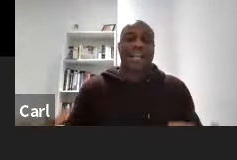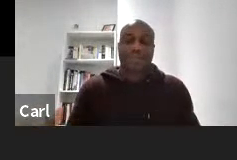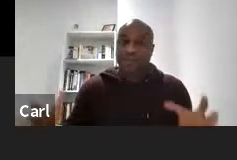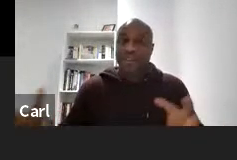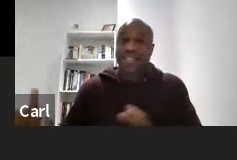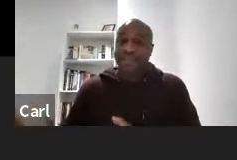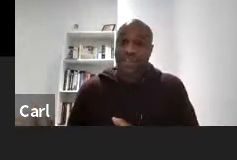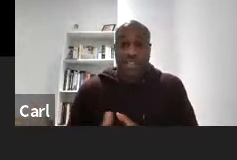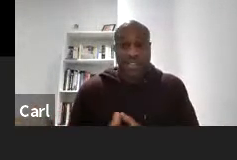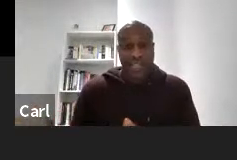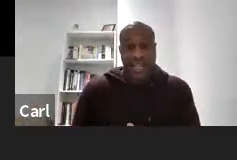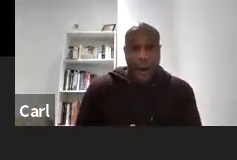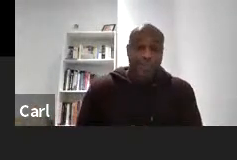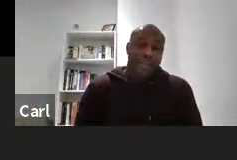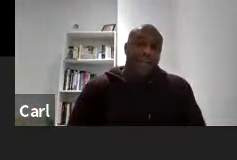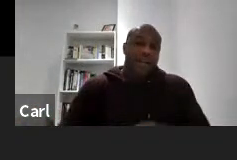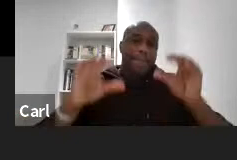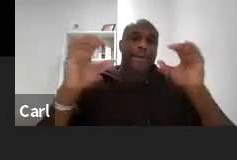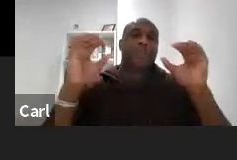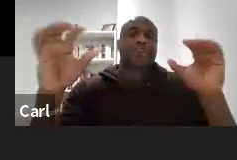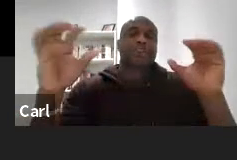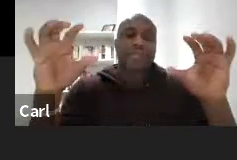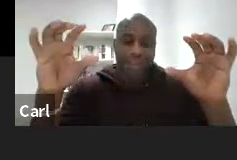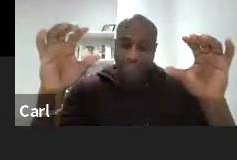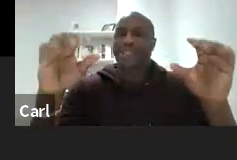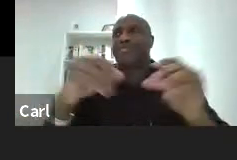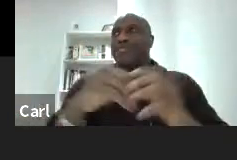telephony landscape was very different to what it's like now.